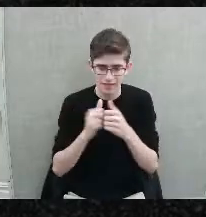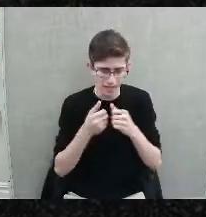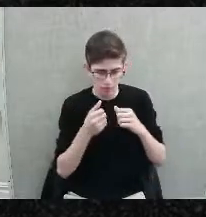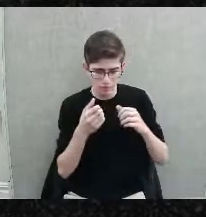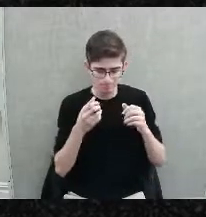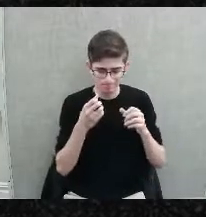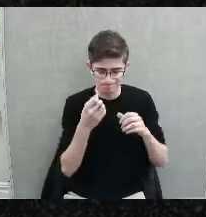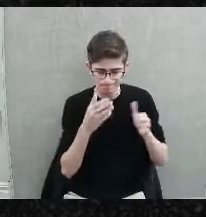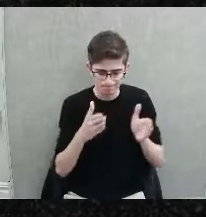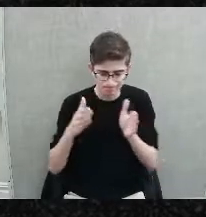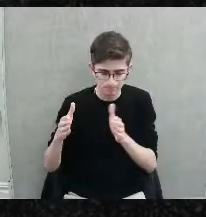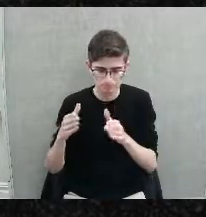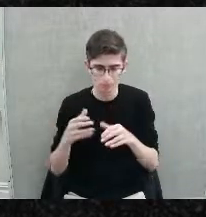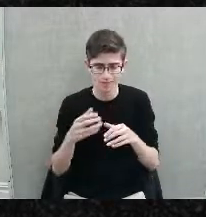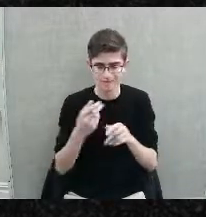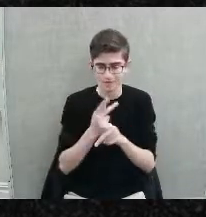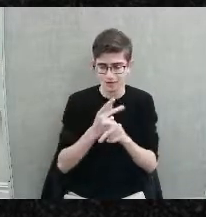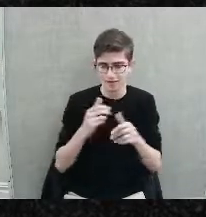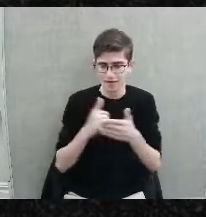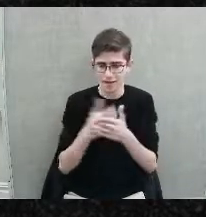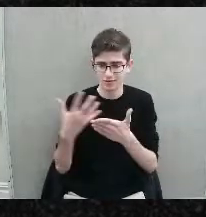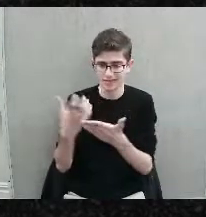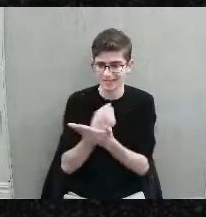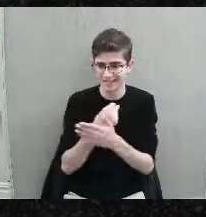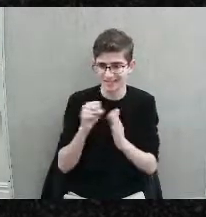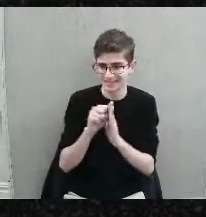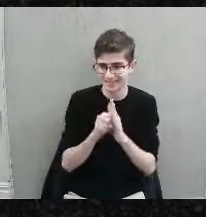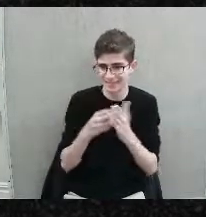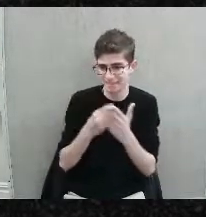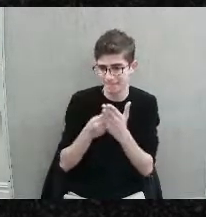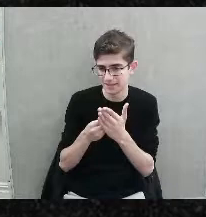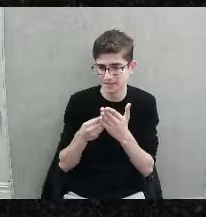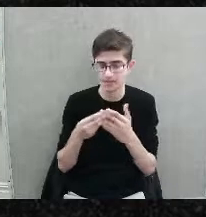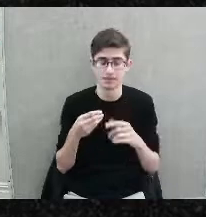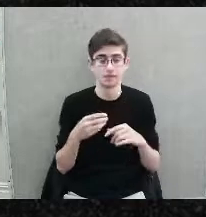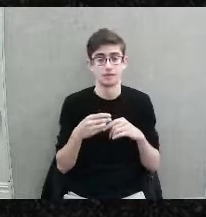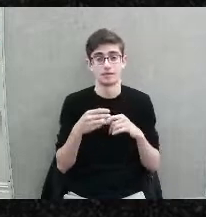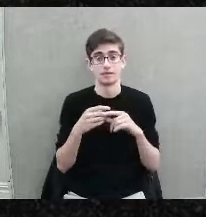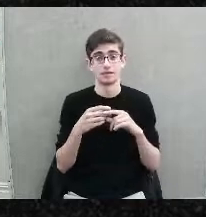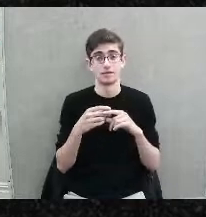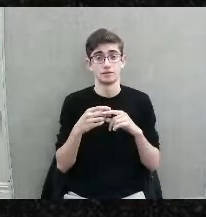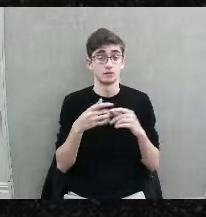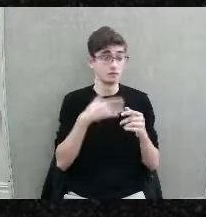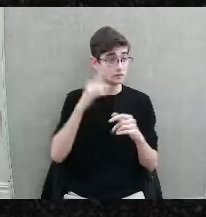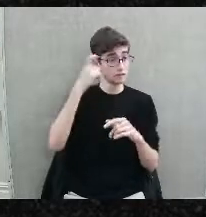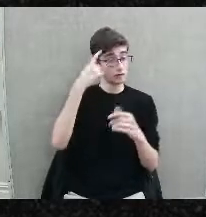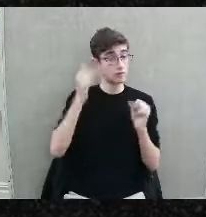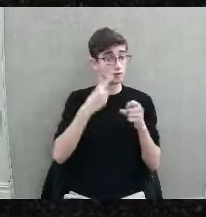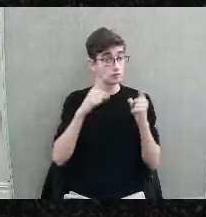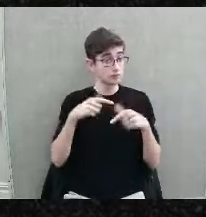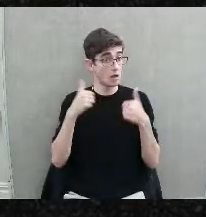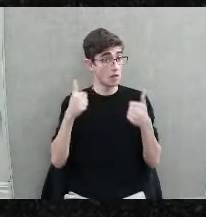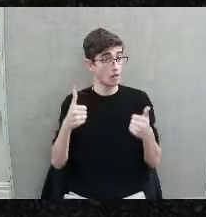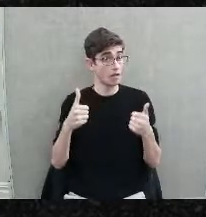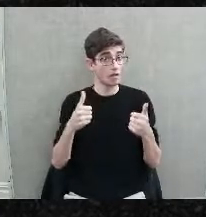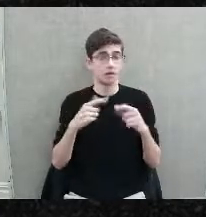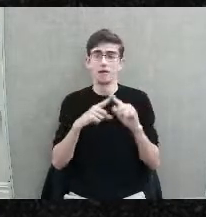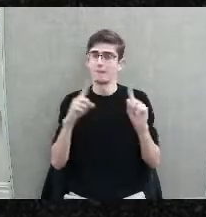mobilize state funding for addressing that issue. But now it turns out that there are